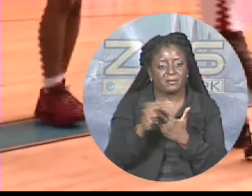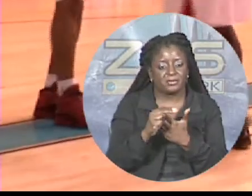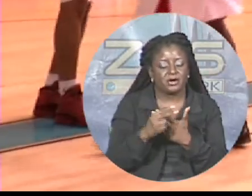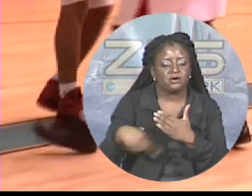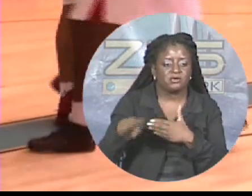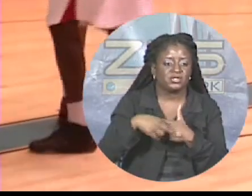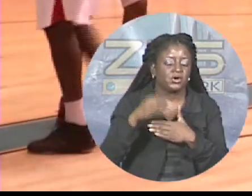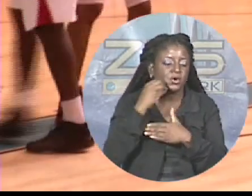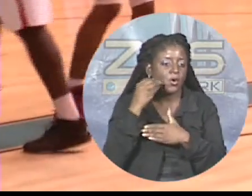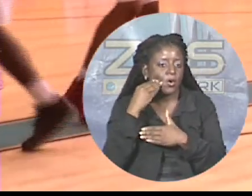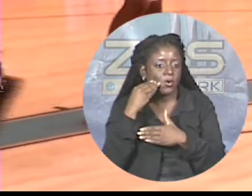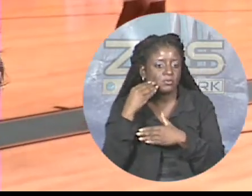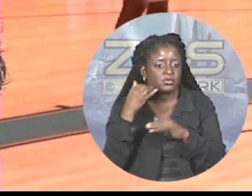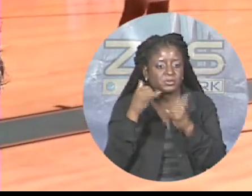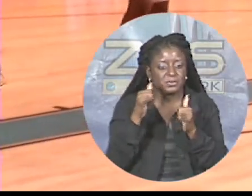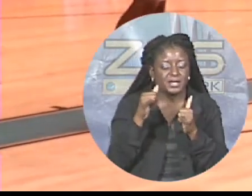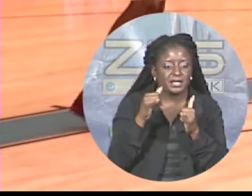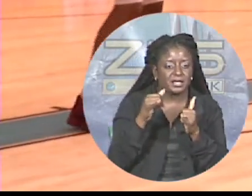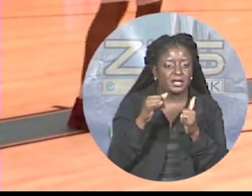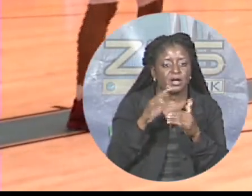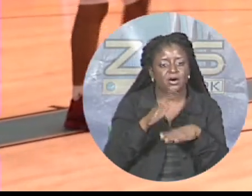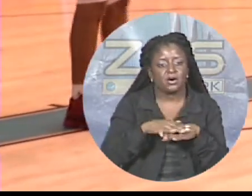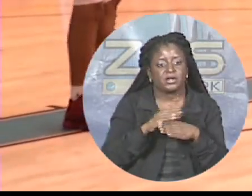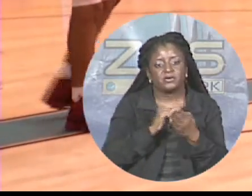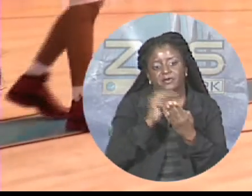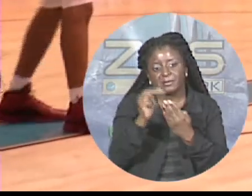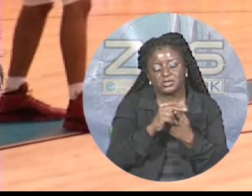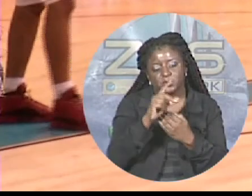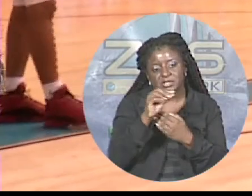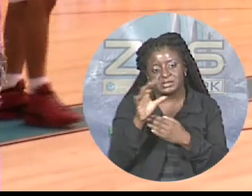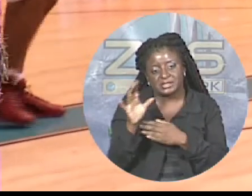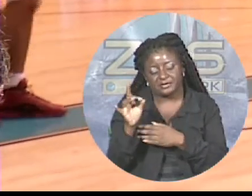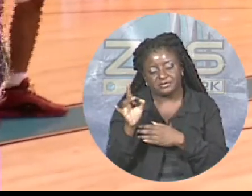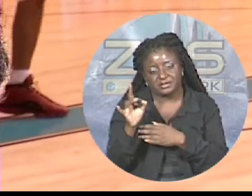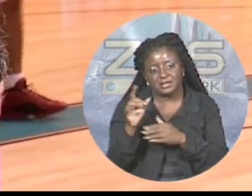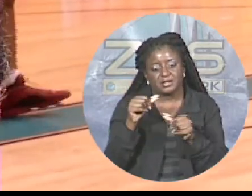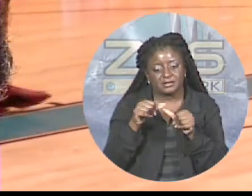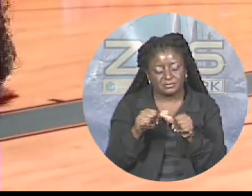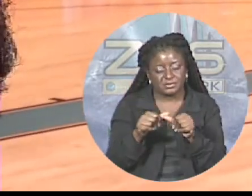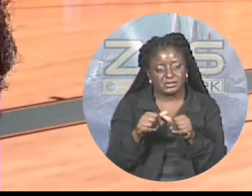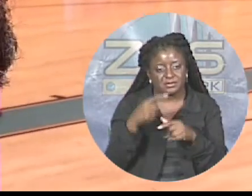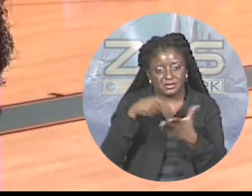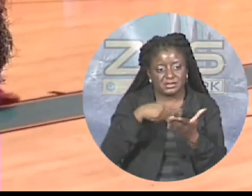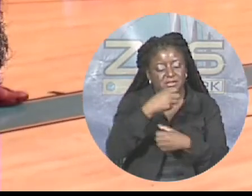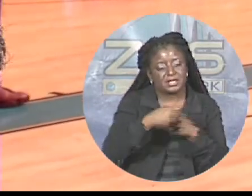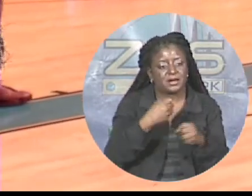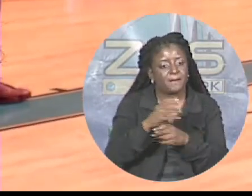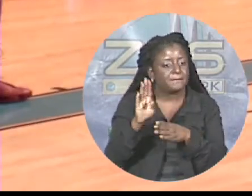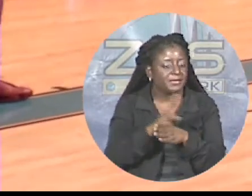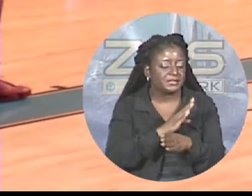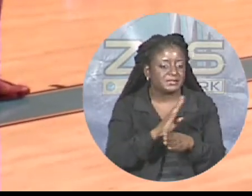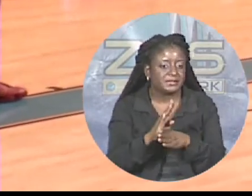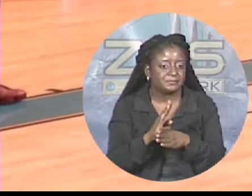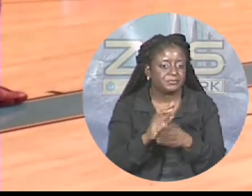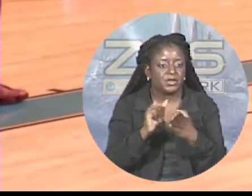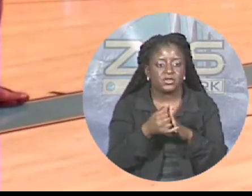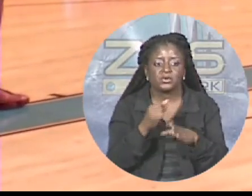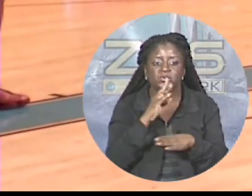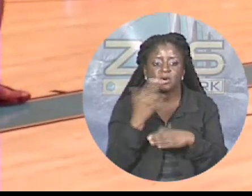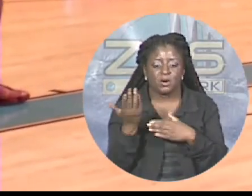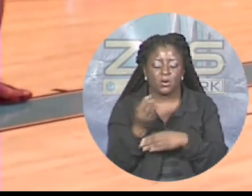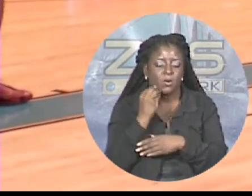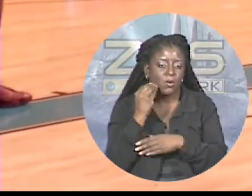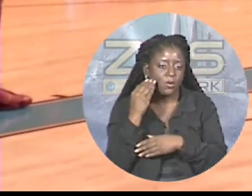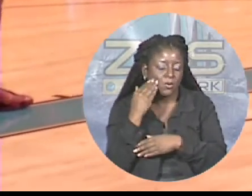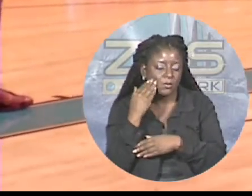the 27th. So the rest of this year is going to be busy for us. The senior team is now in preparation, but those who are home, we reach out to